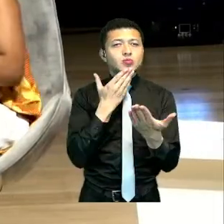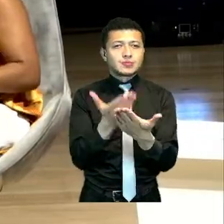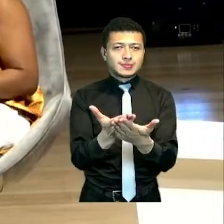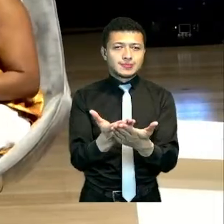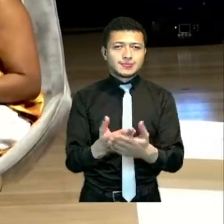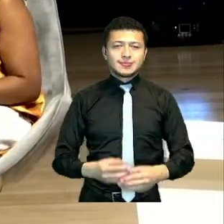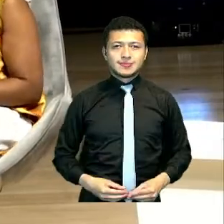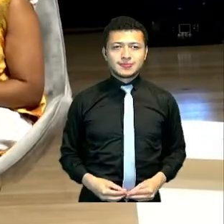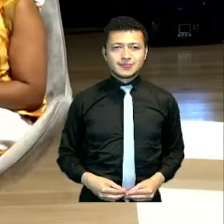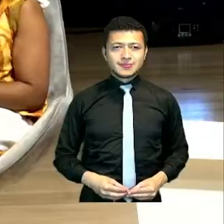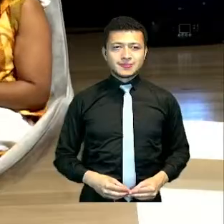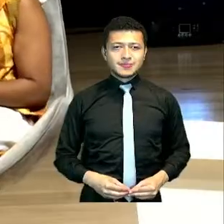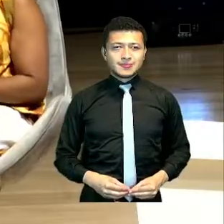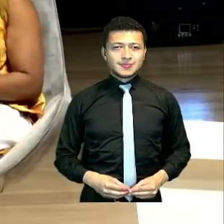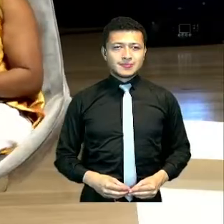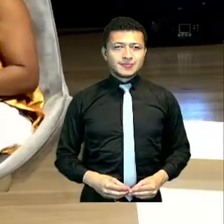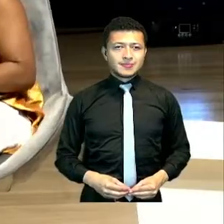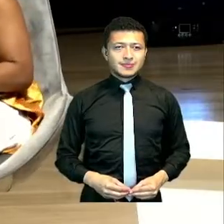Muchas gracias.